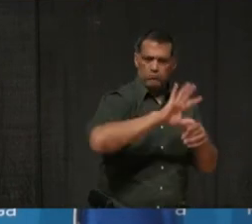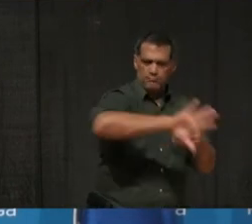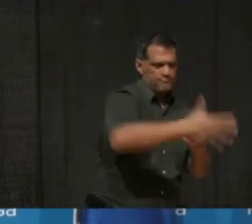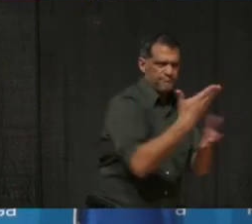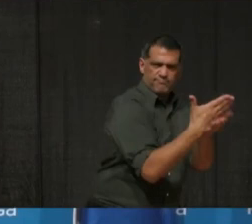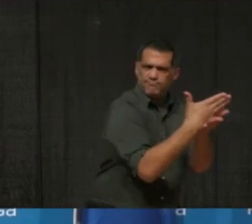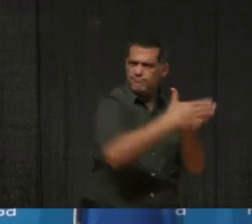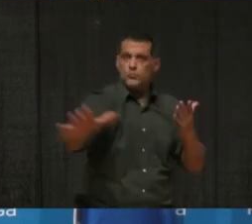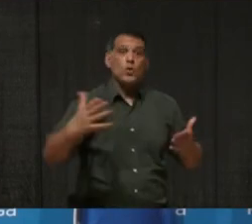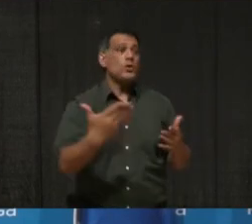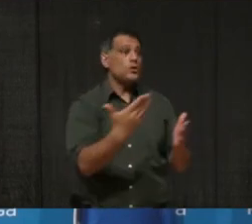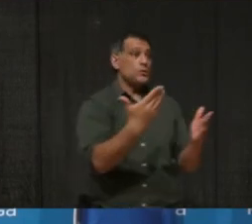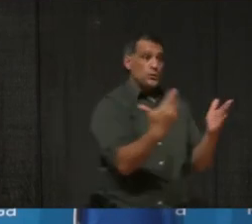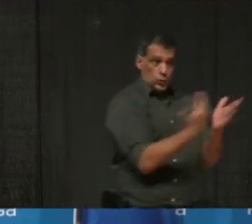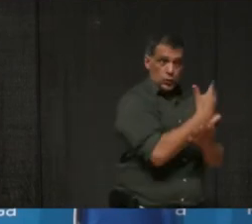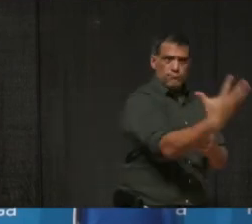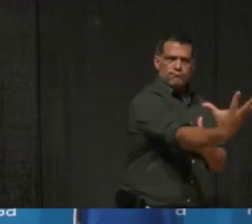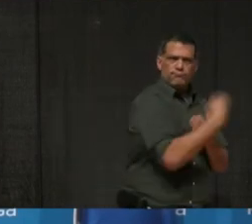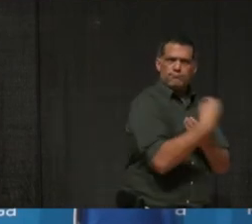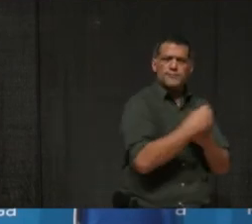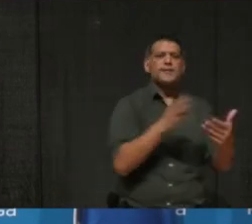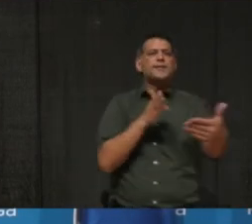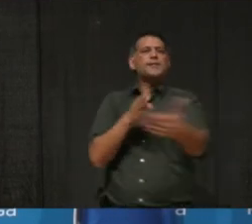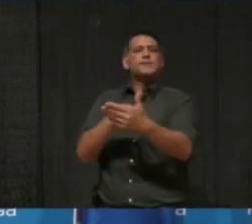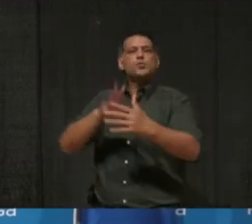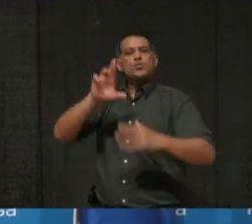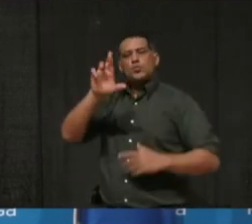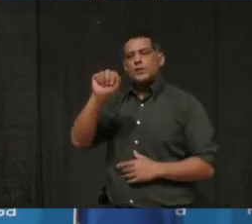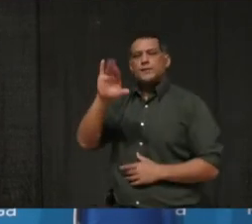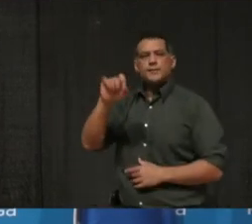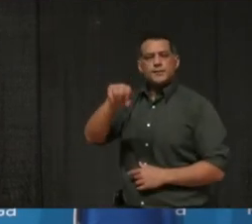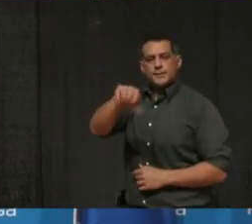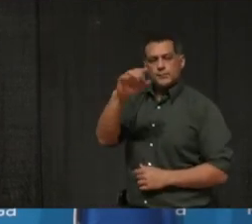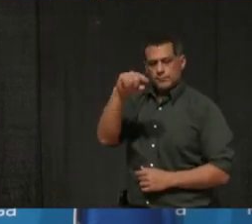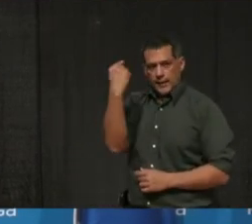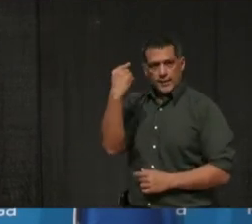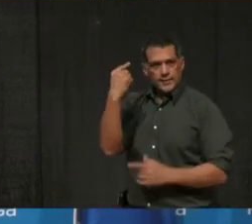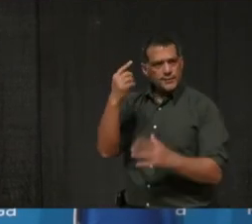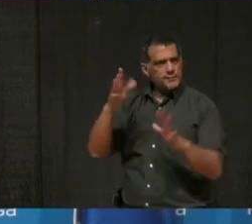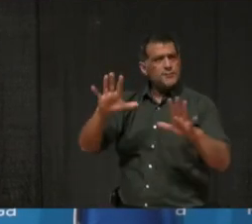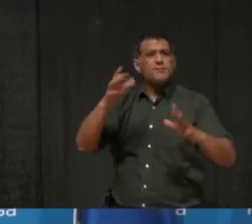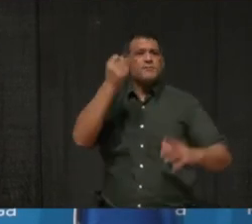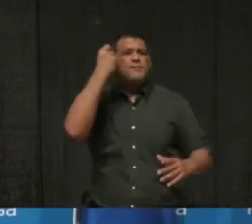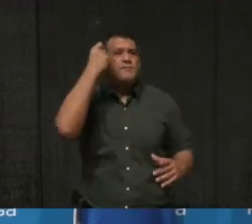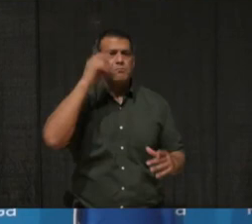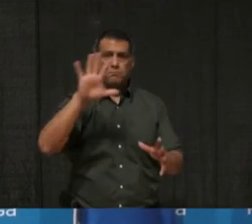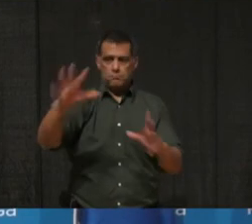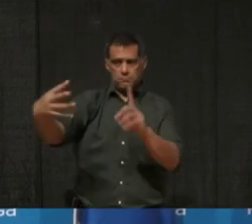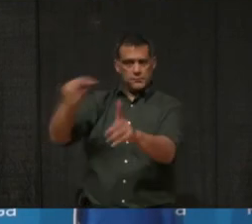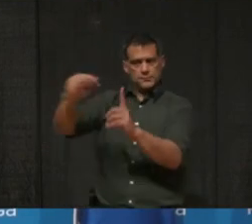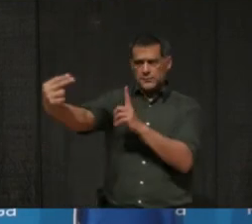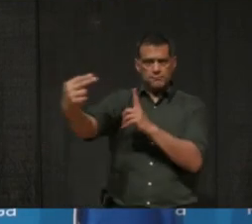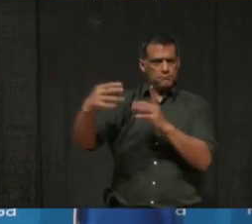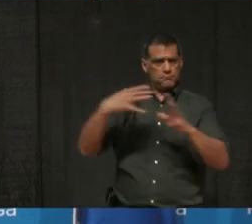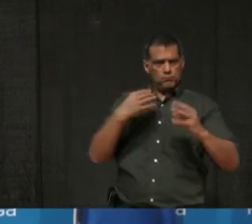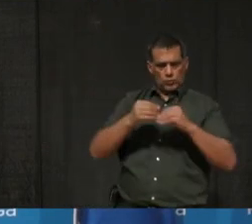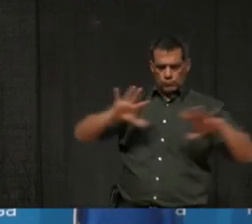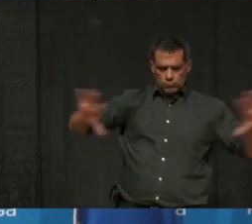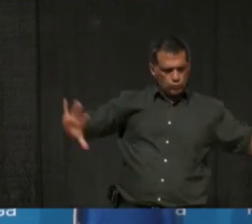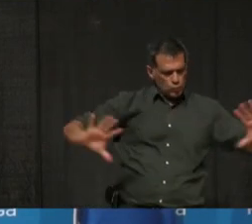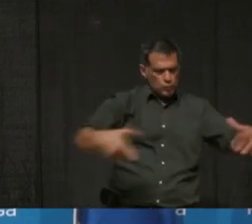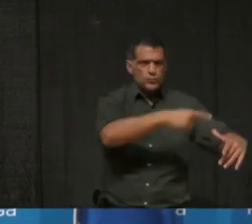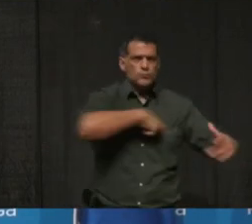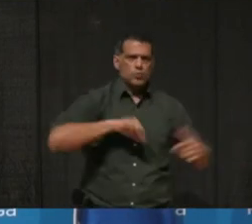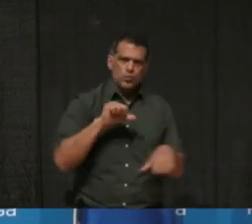of conversations on anti-Black racism to understand their experiences in the workplace and build a plan to